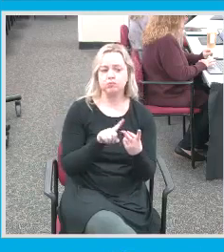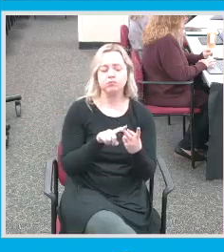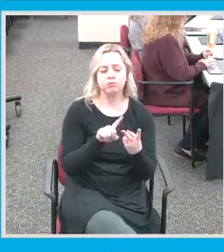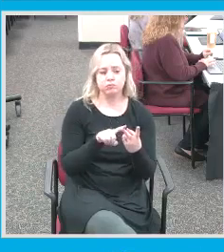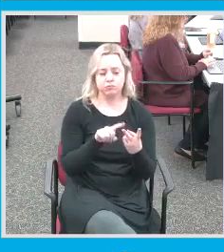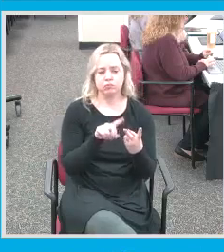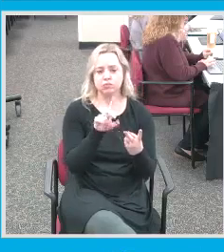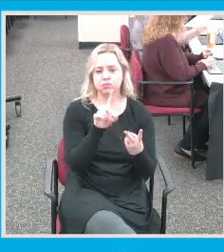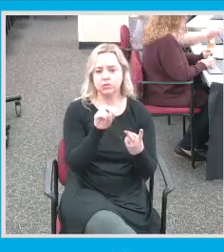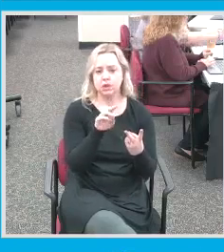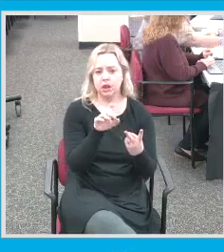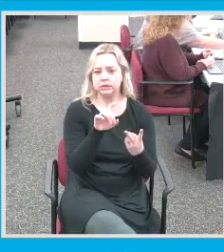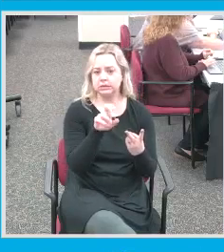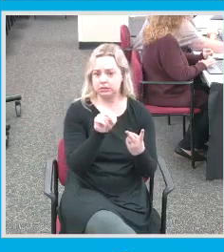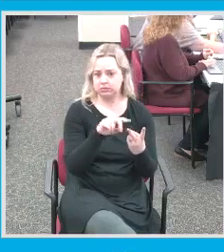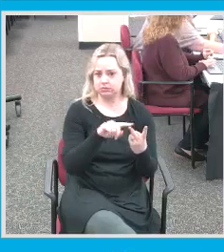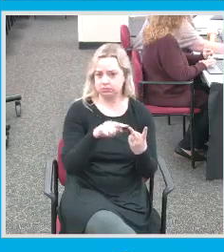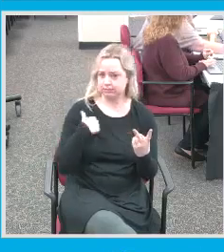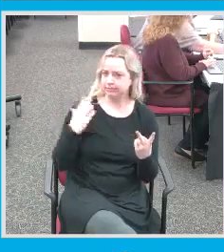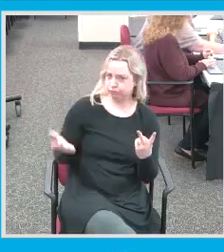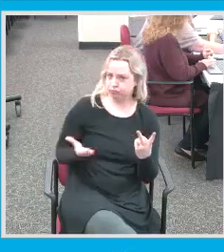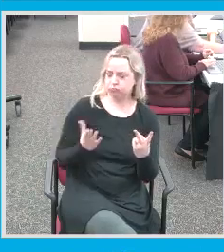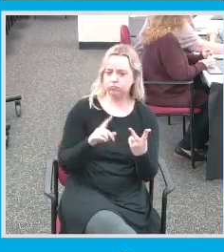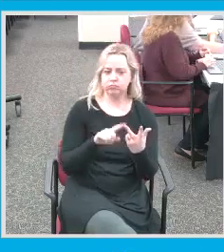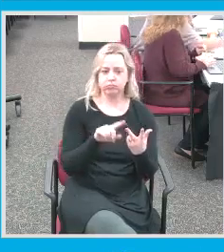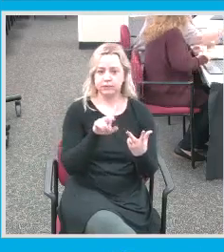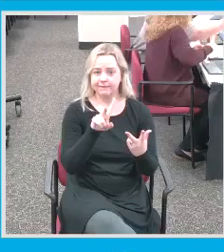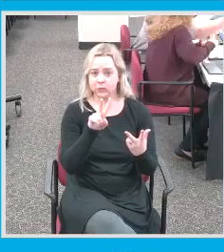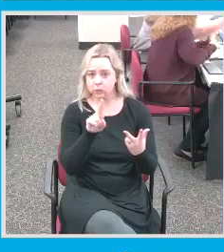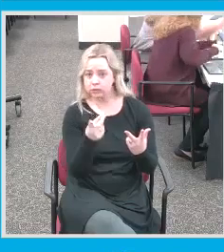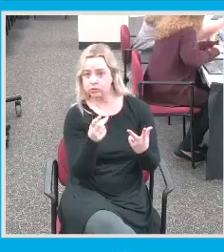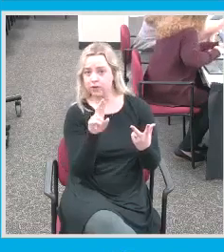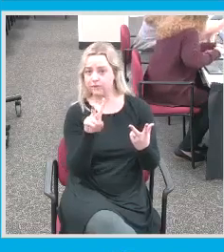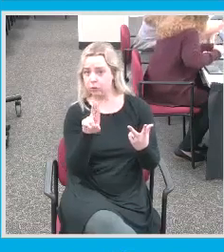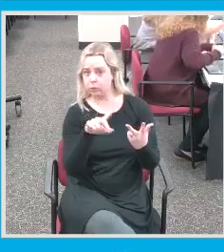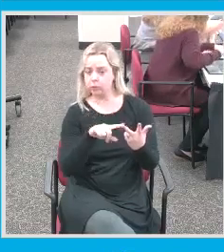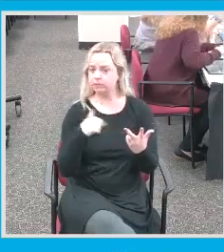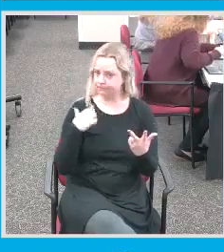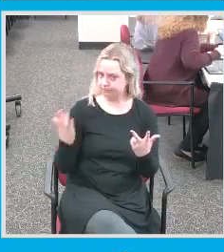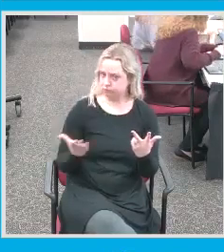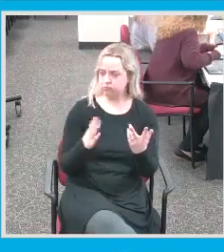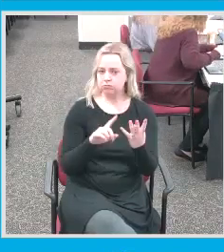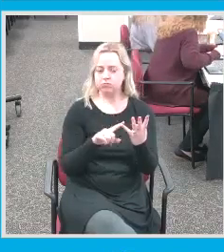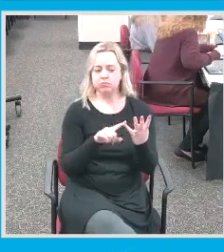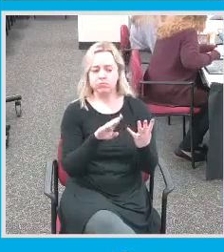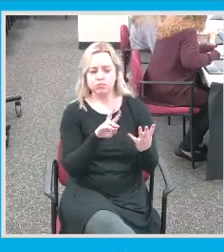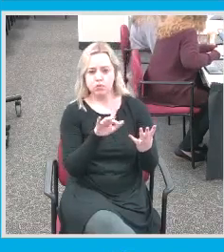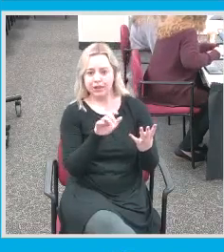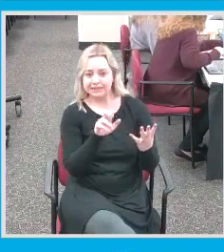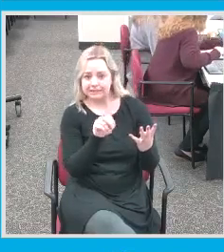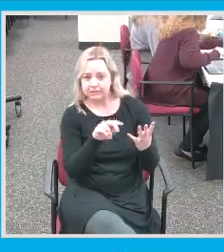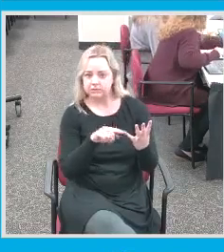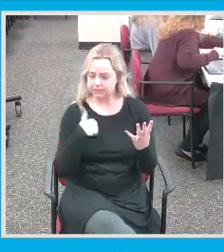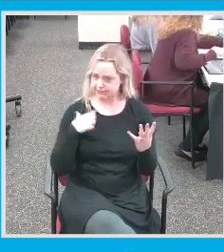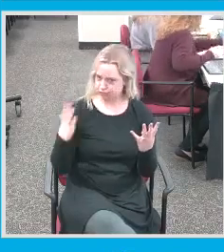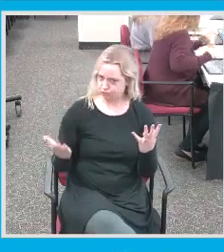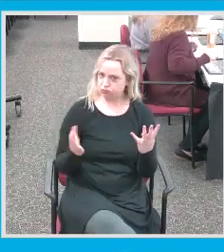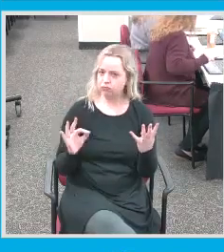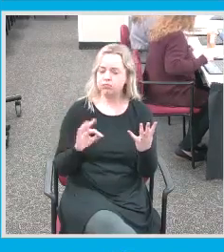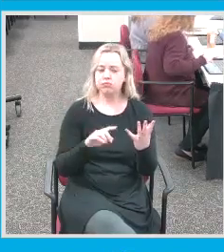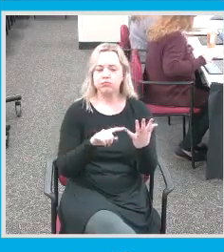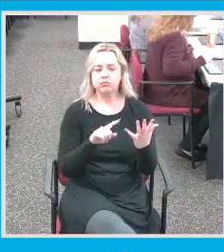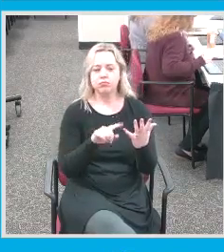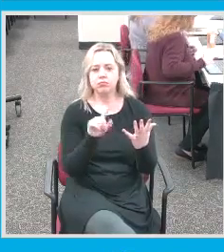Councilmember Dave Donaldson. Dr. Vu. I'm here. Doris Ralston. Here.